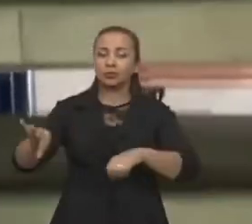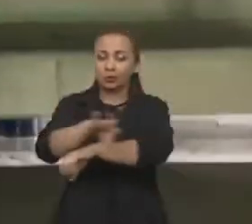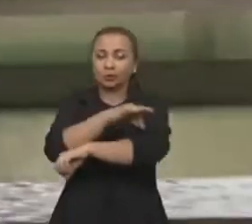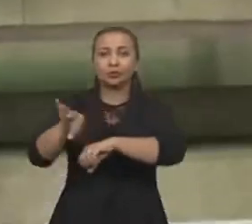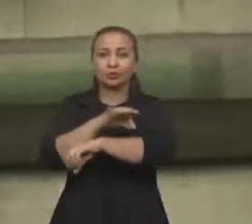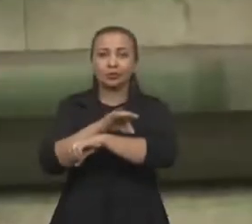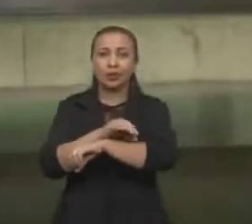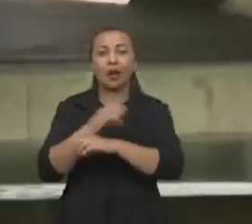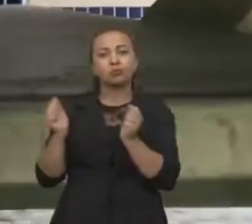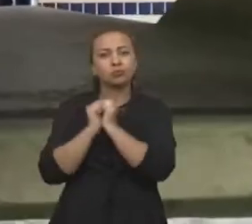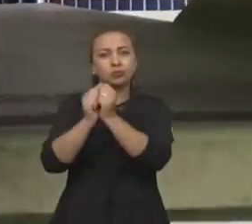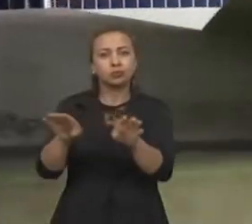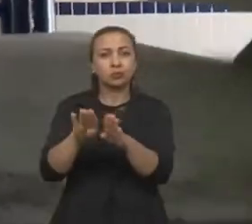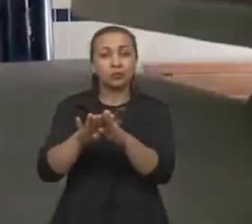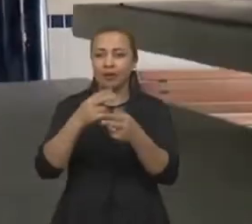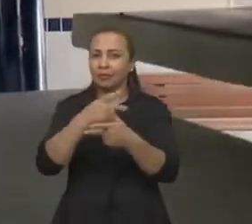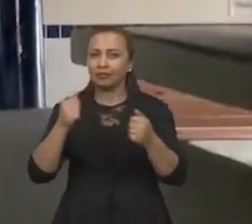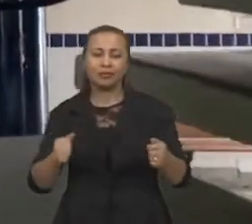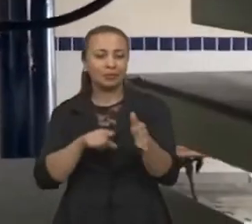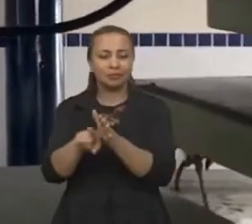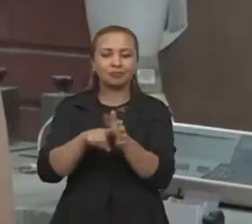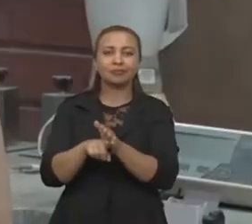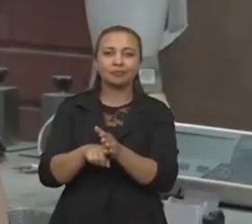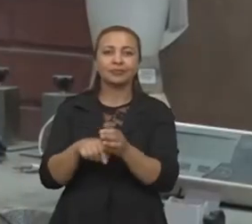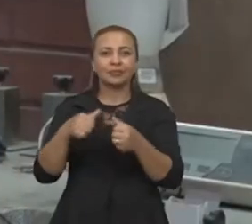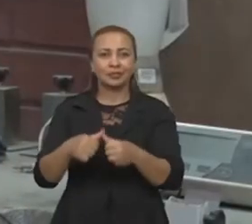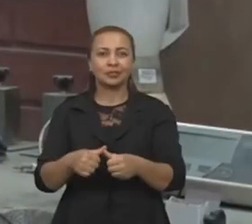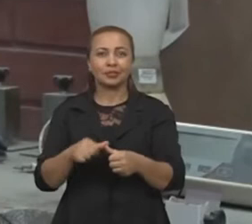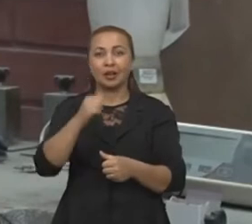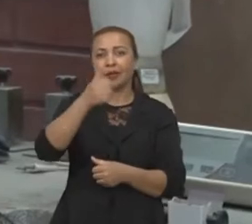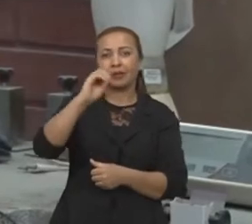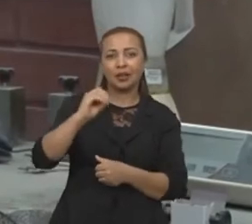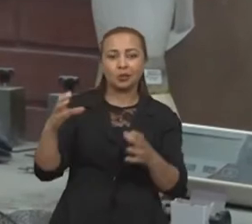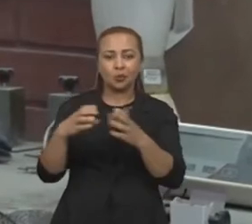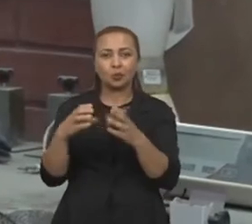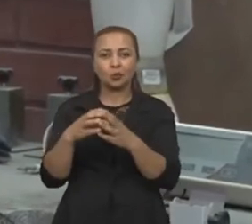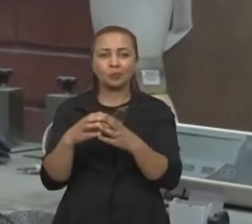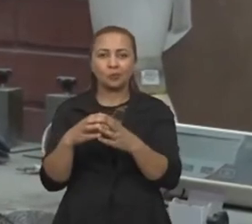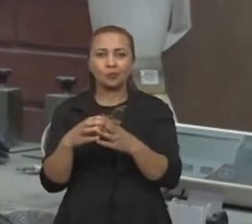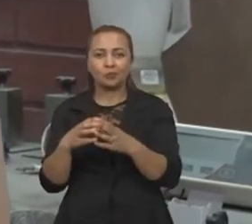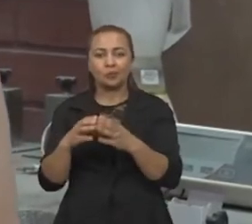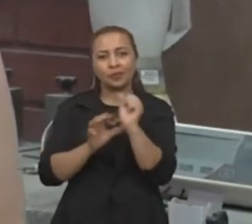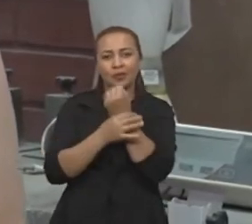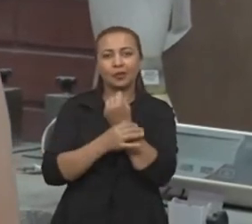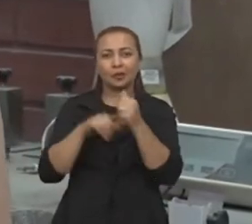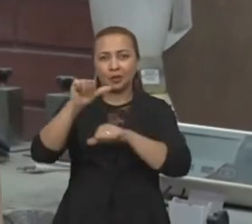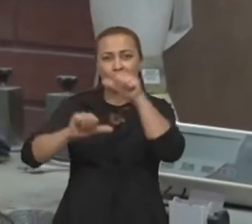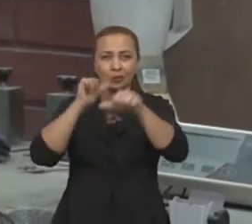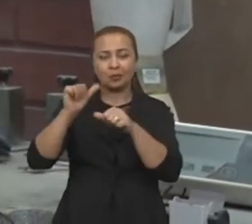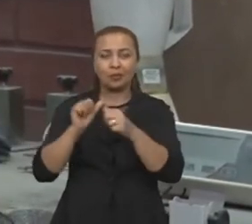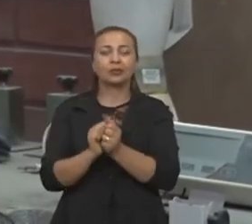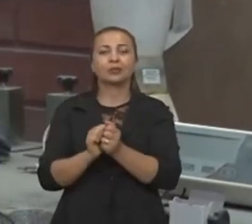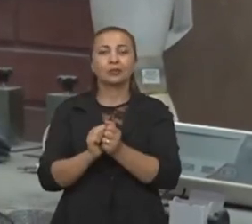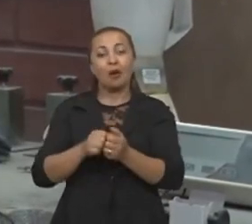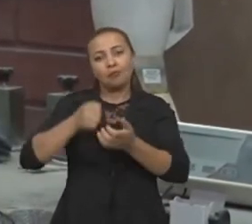along with it, several groups of research were also consolidated. And, among them, the 10, the Development Seguro and Sustentable.